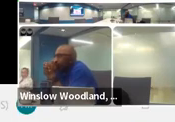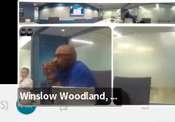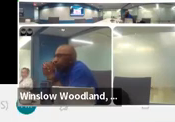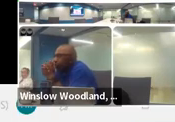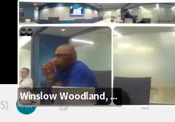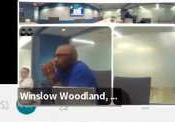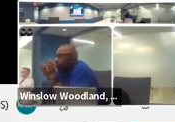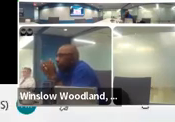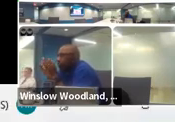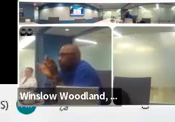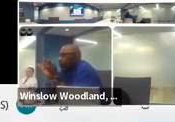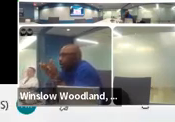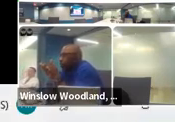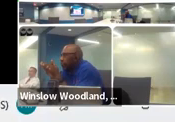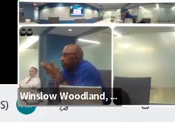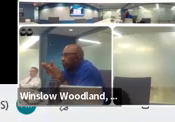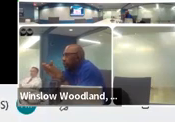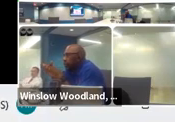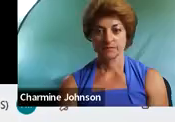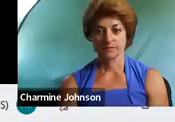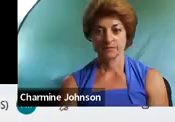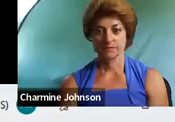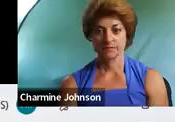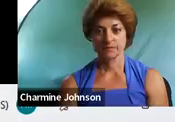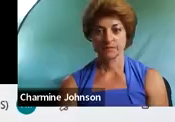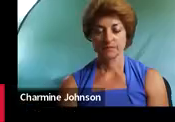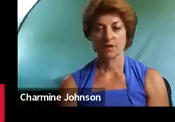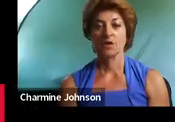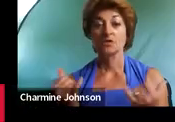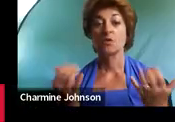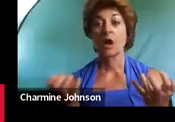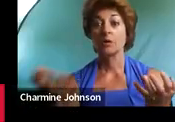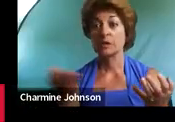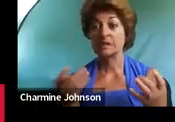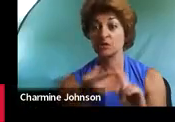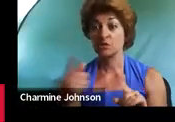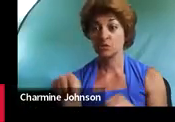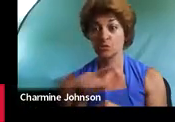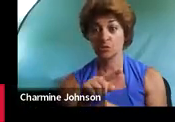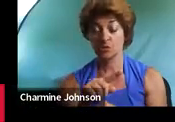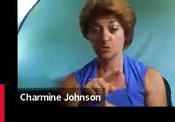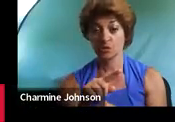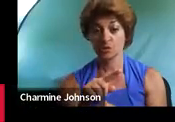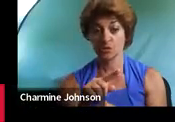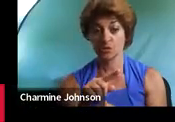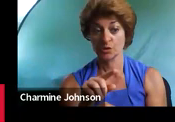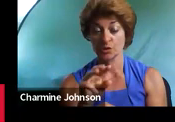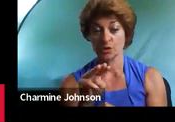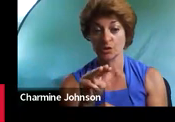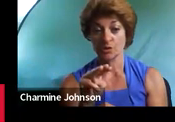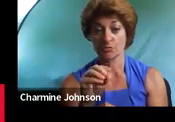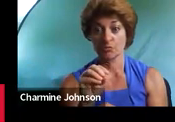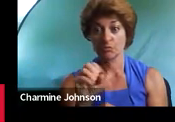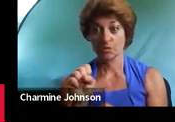And so I would like to introduce to you Musu Fofana, who is